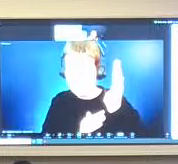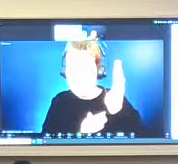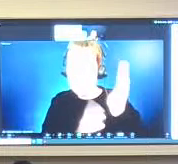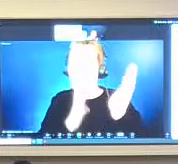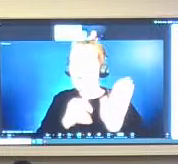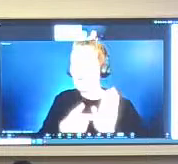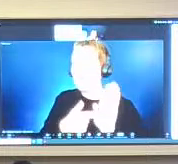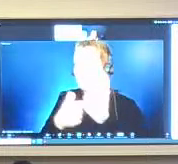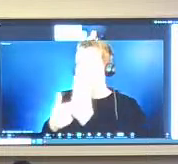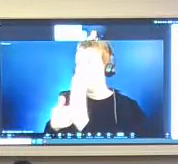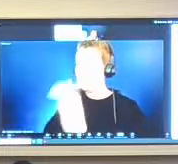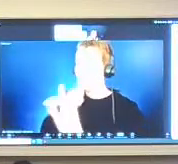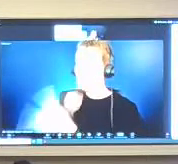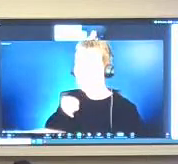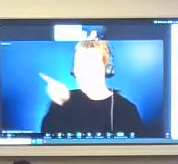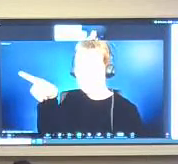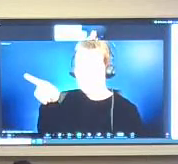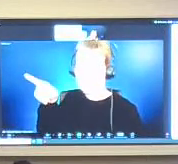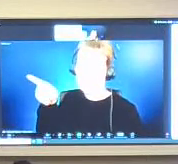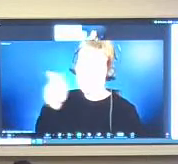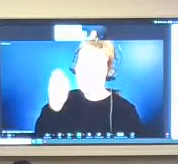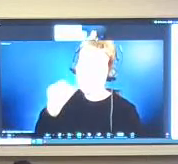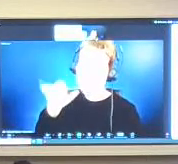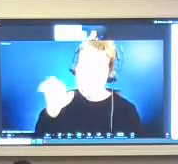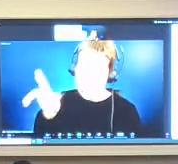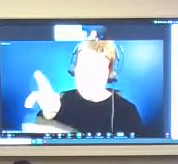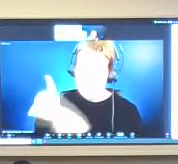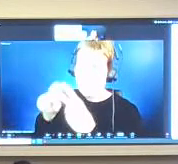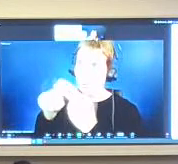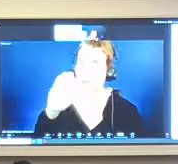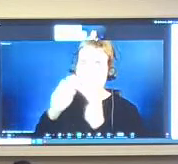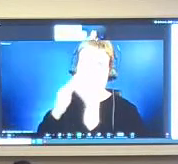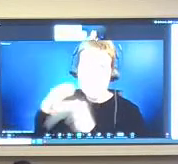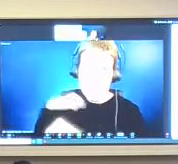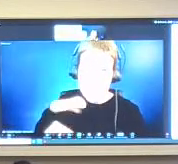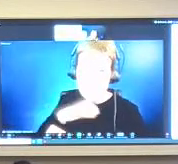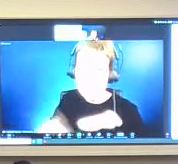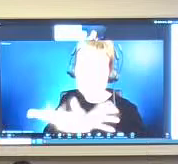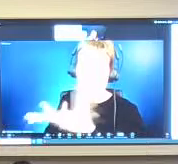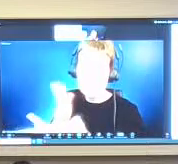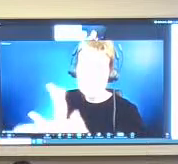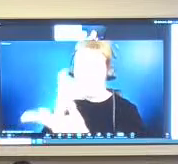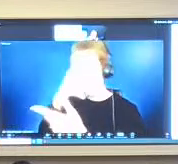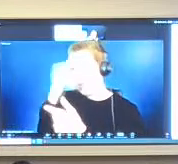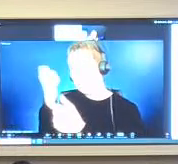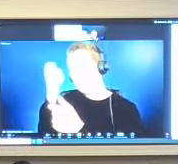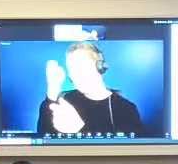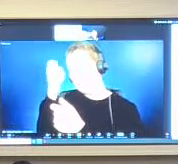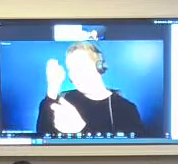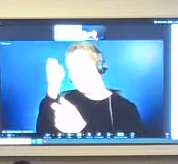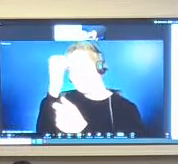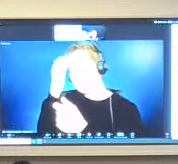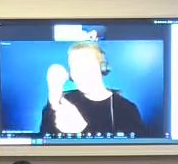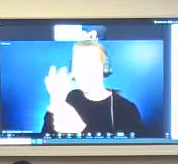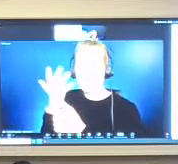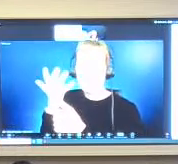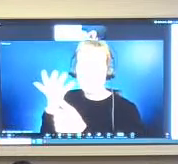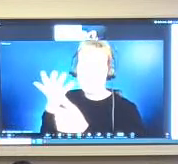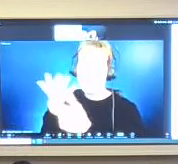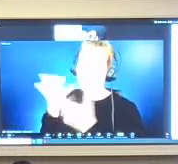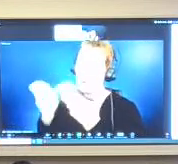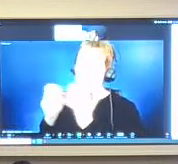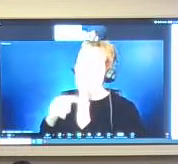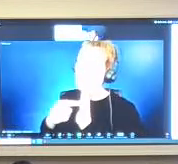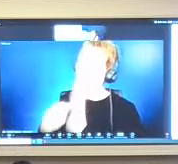of priority on it. Right. Because we don't want them just to take low-hanging fruit, because that's quick and